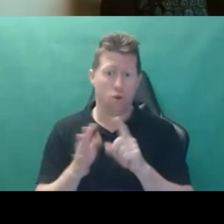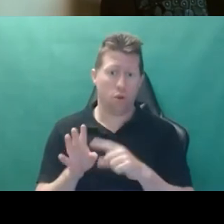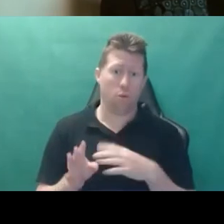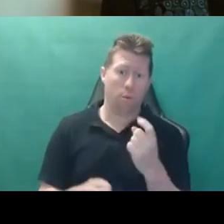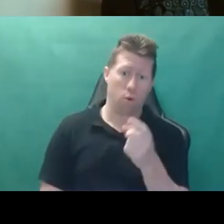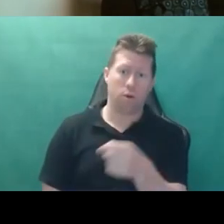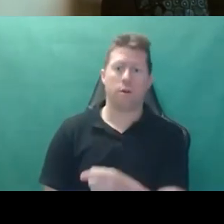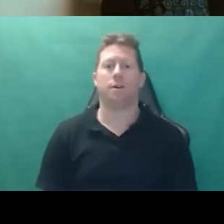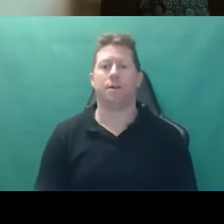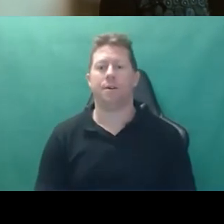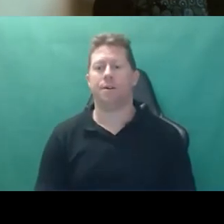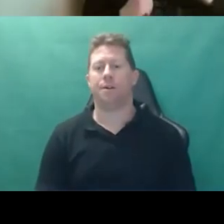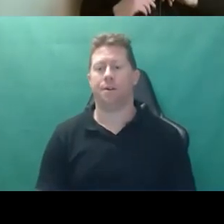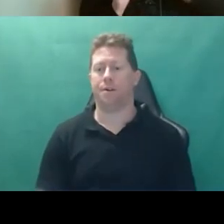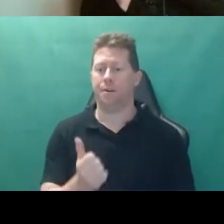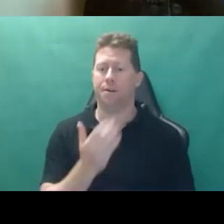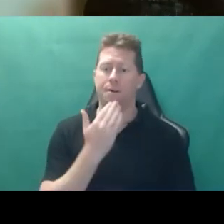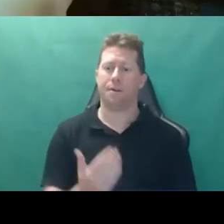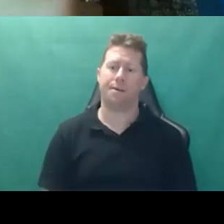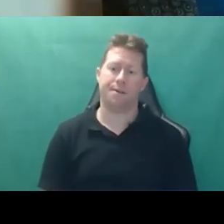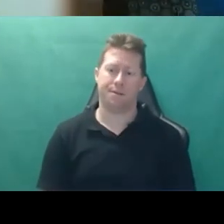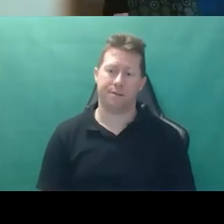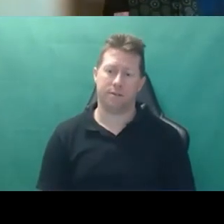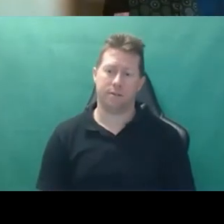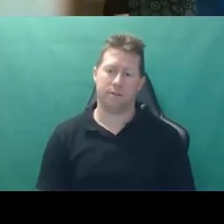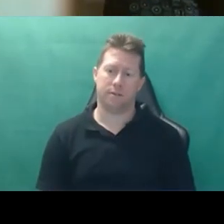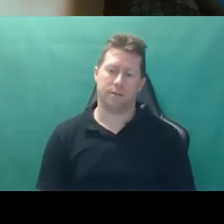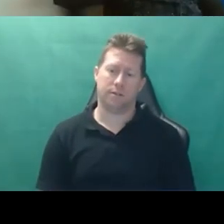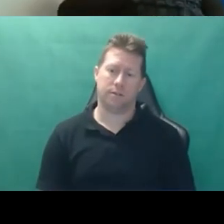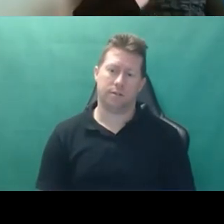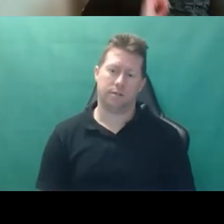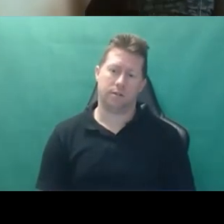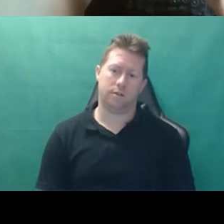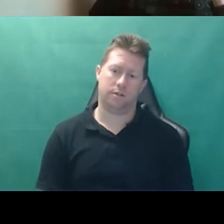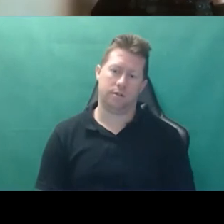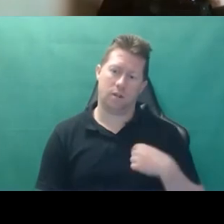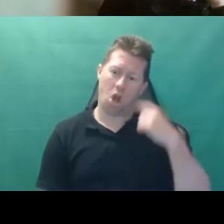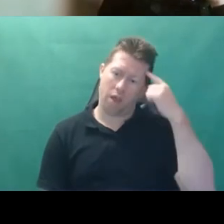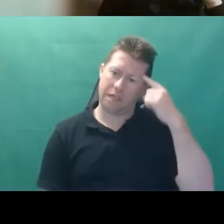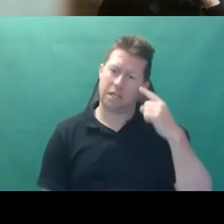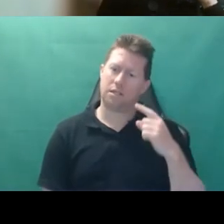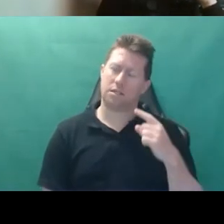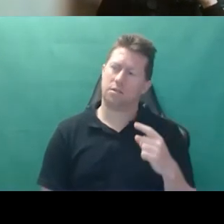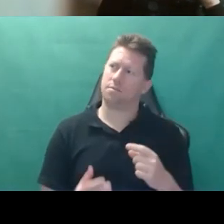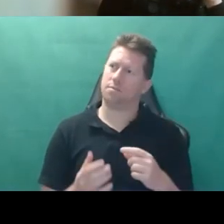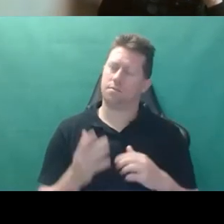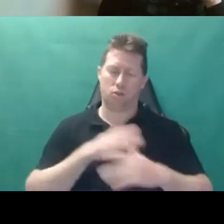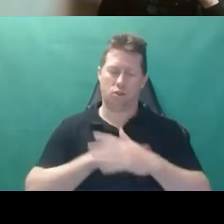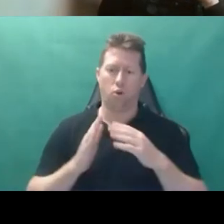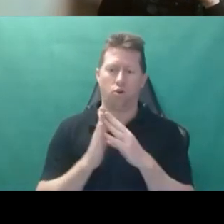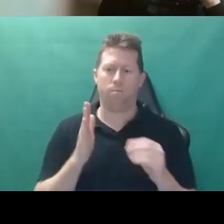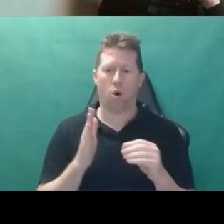go, Ryan. Yeah, thank you. Um, I think in some ways, to me, the social model kind of presupposes,